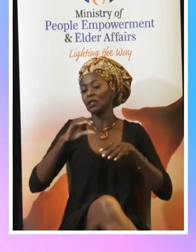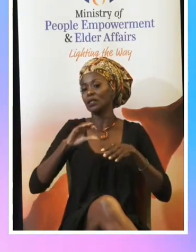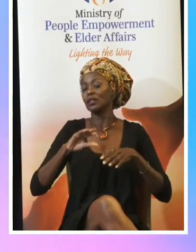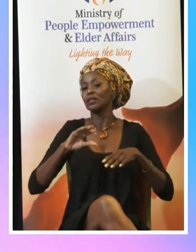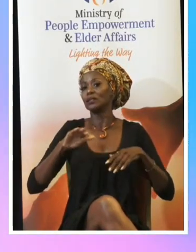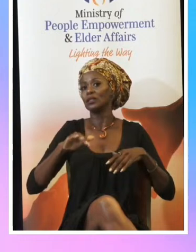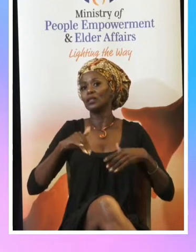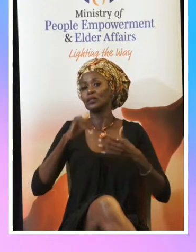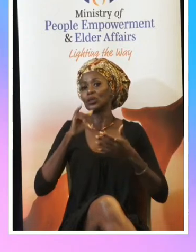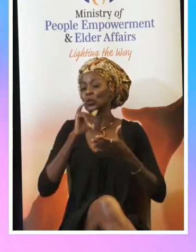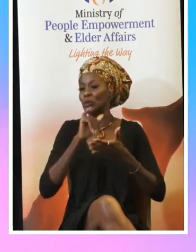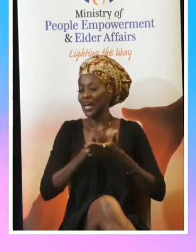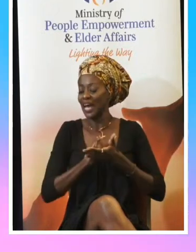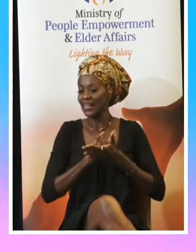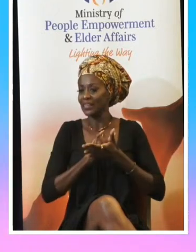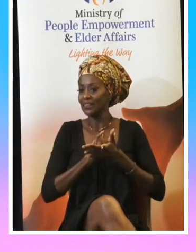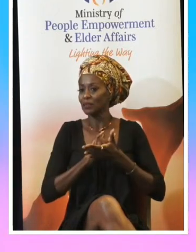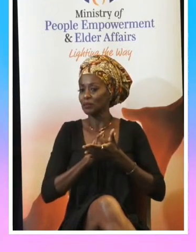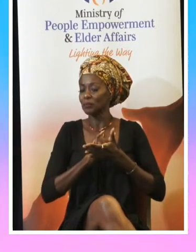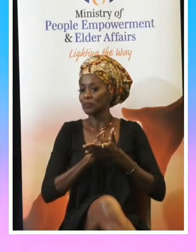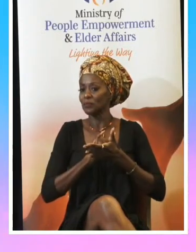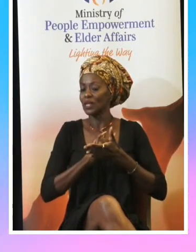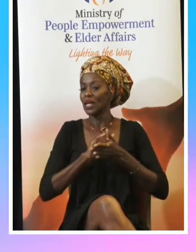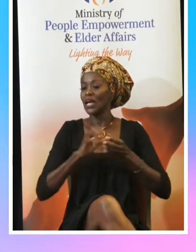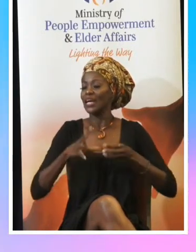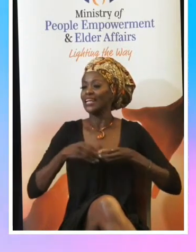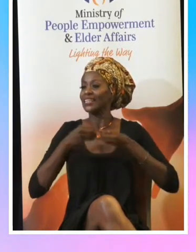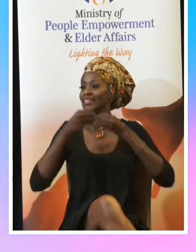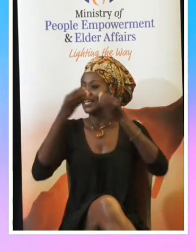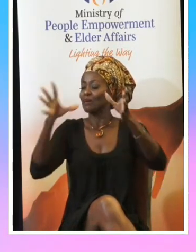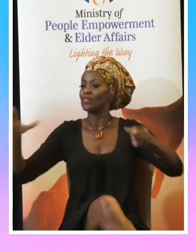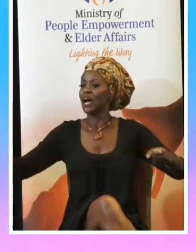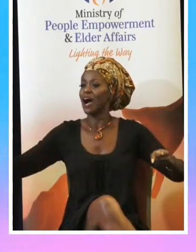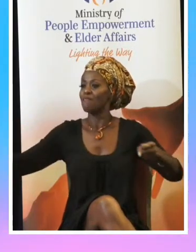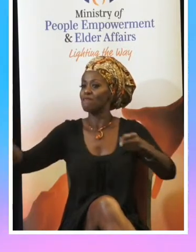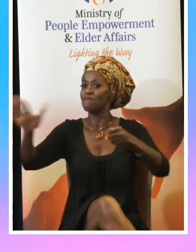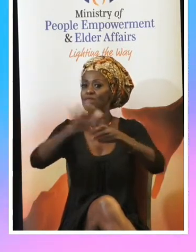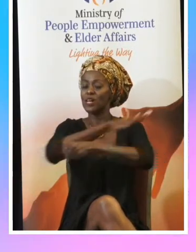full gamut of the education system.